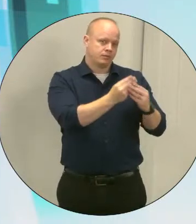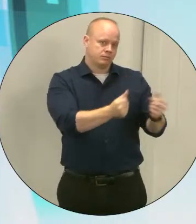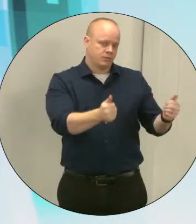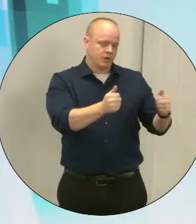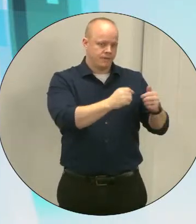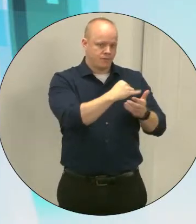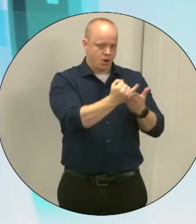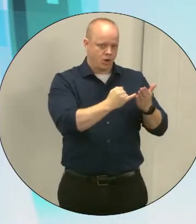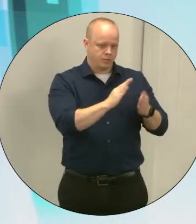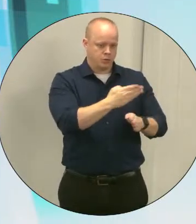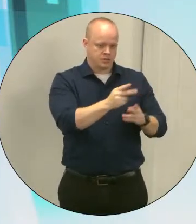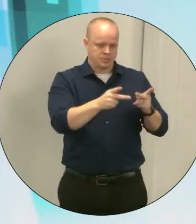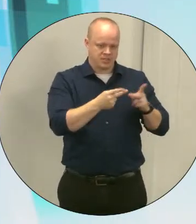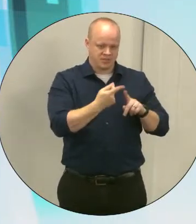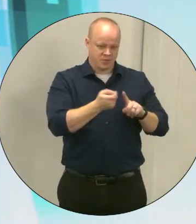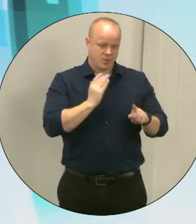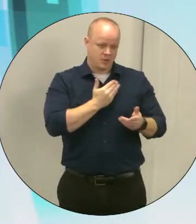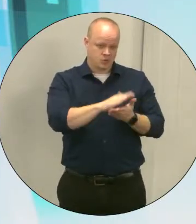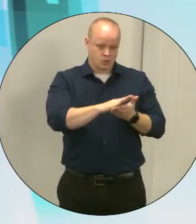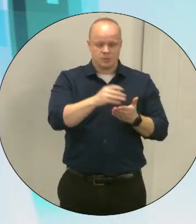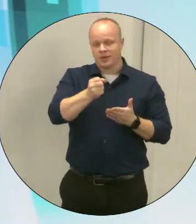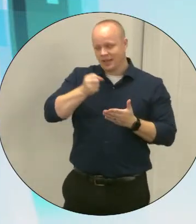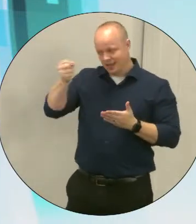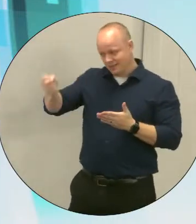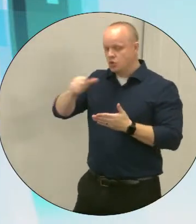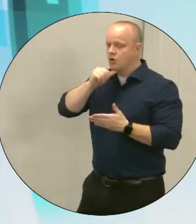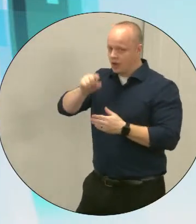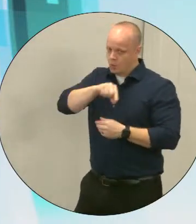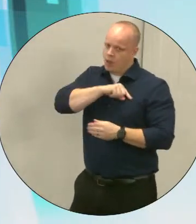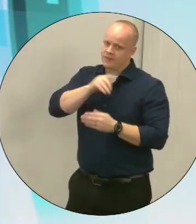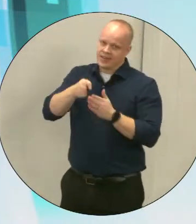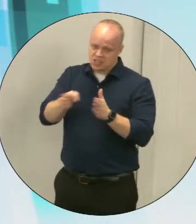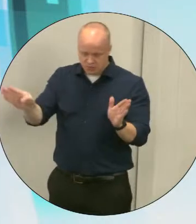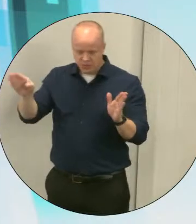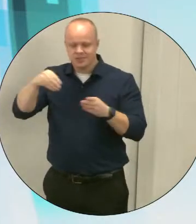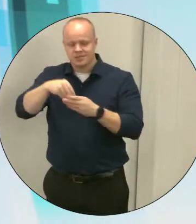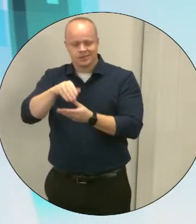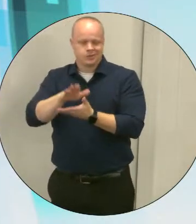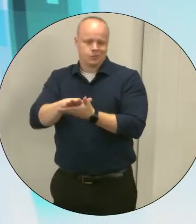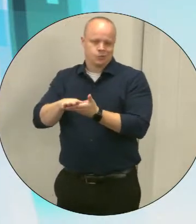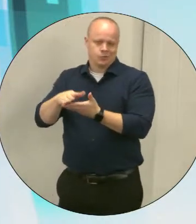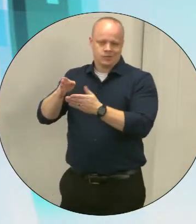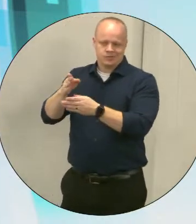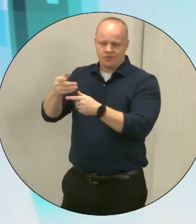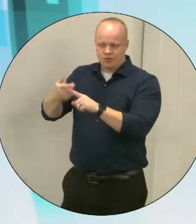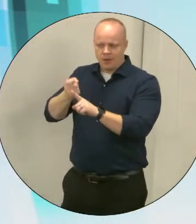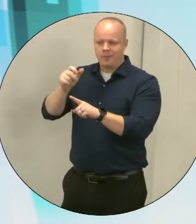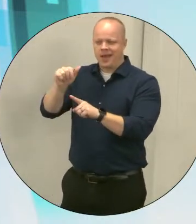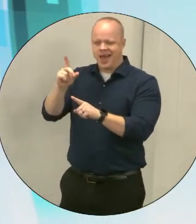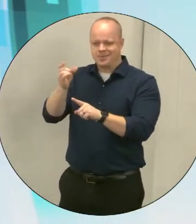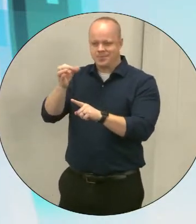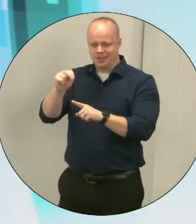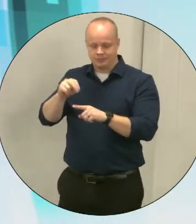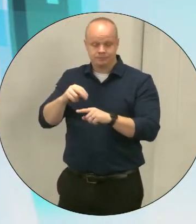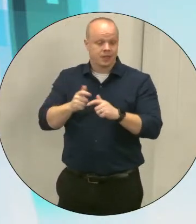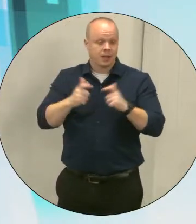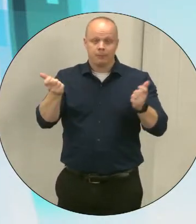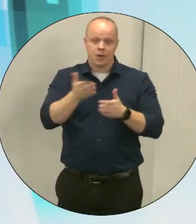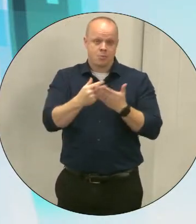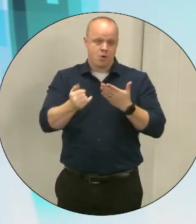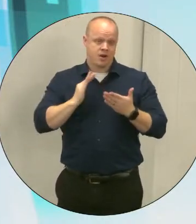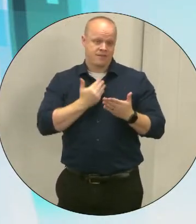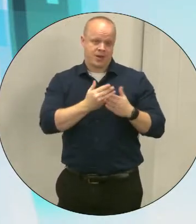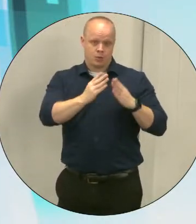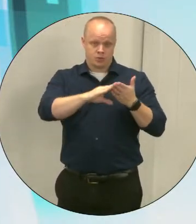our schools. These positions are being given to unqualified generalists within school buildings by administration. A major part of our students'